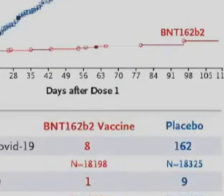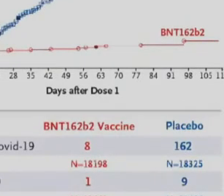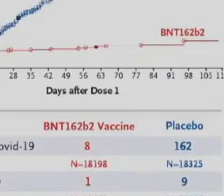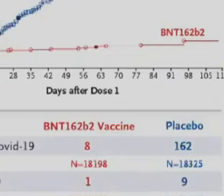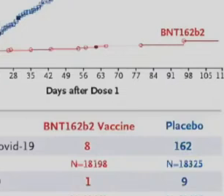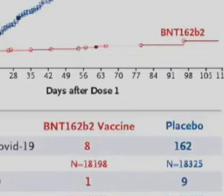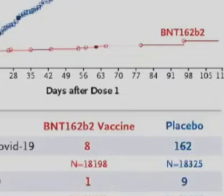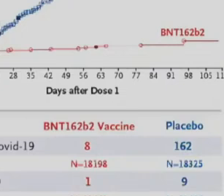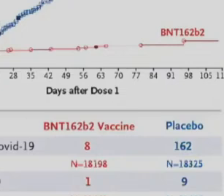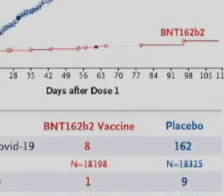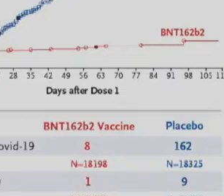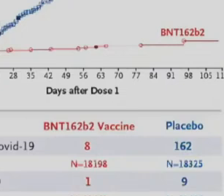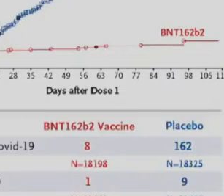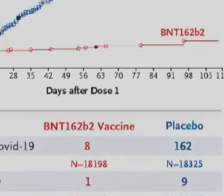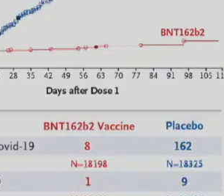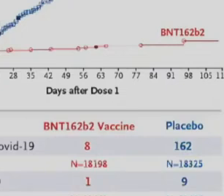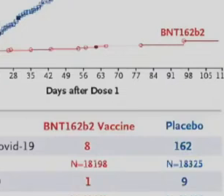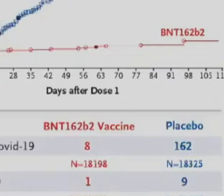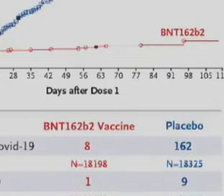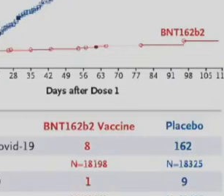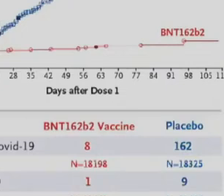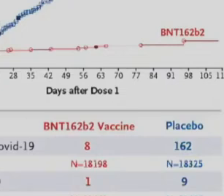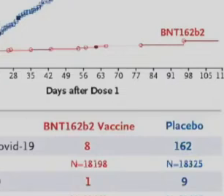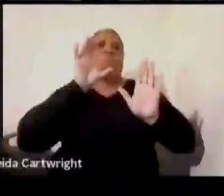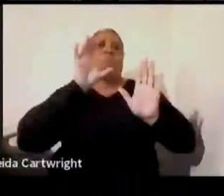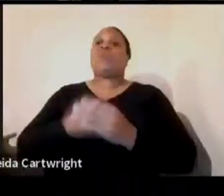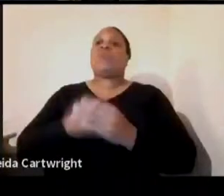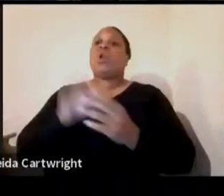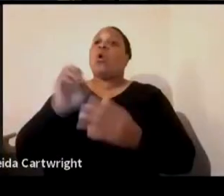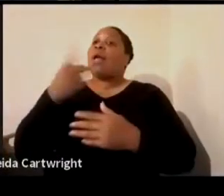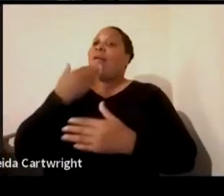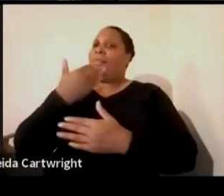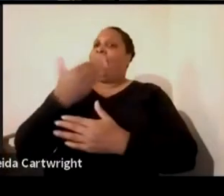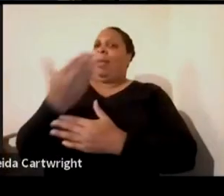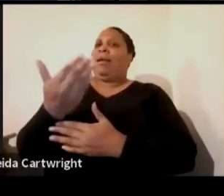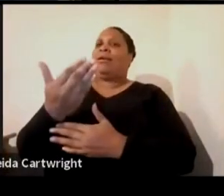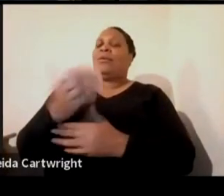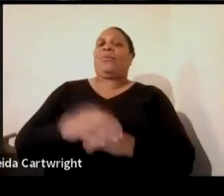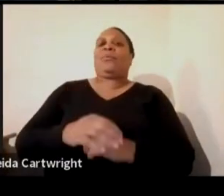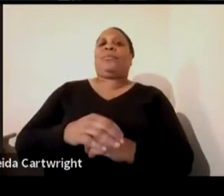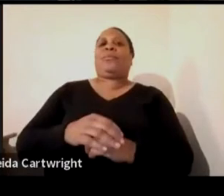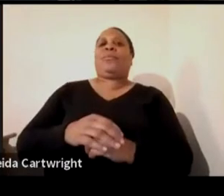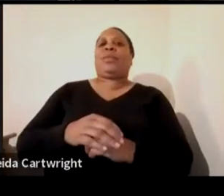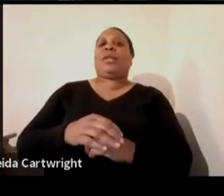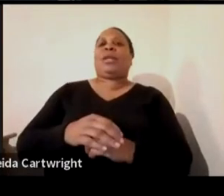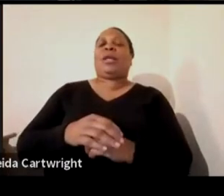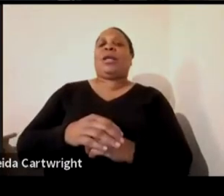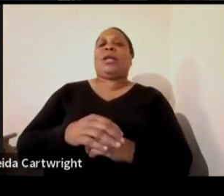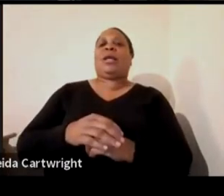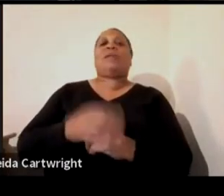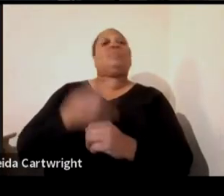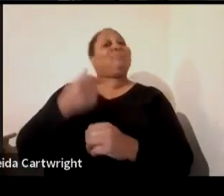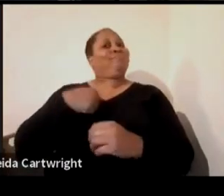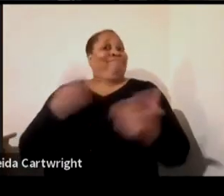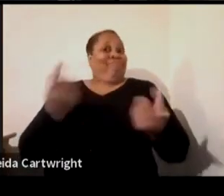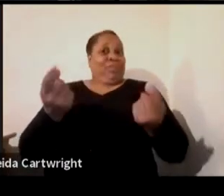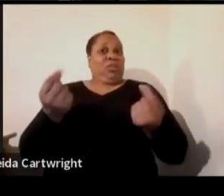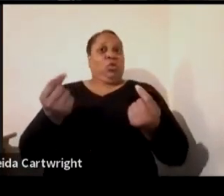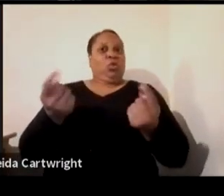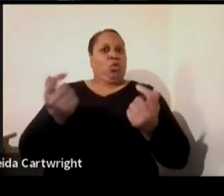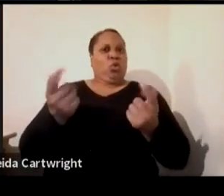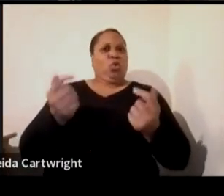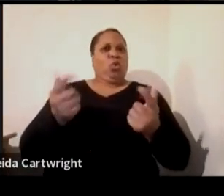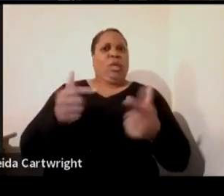dying. Okay, thank you. So what I'm going to do is quickly go